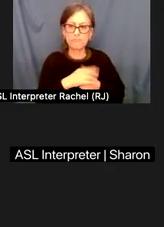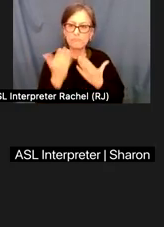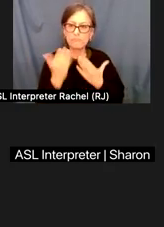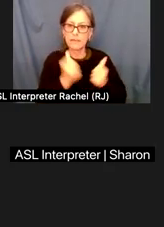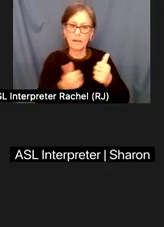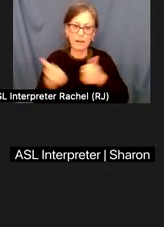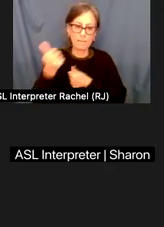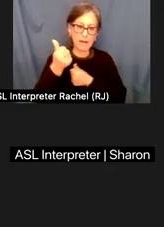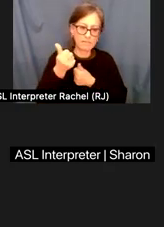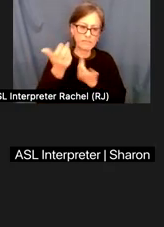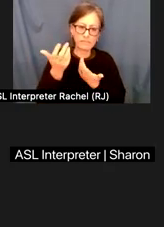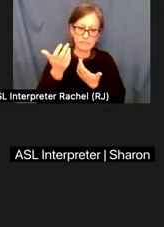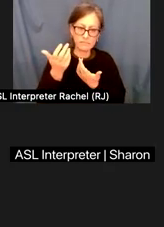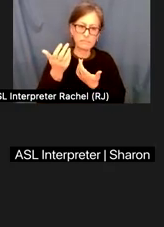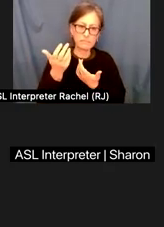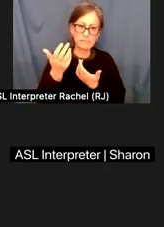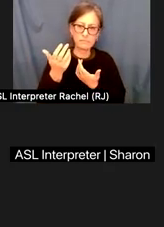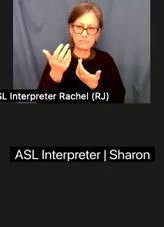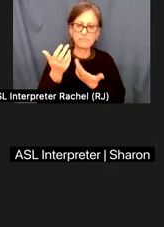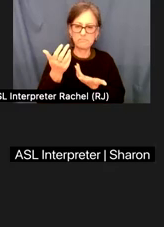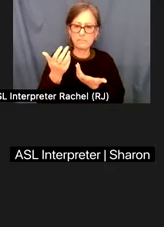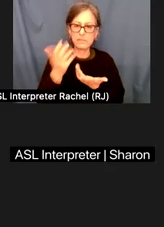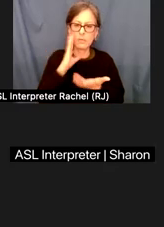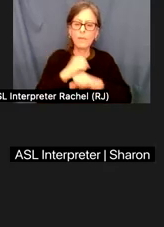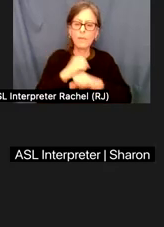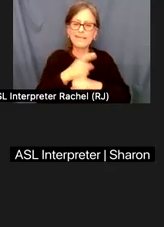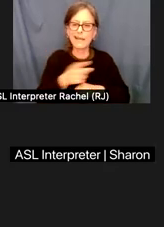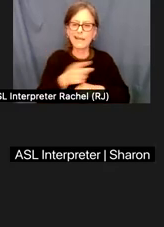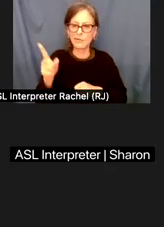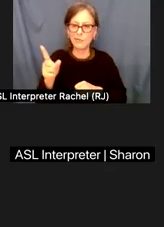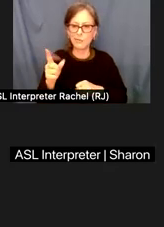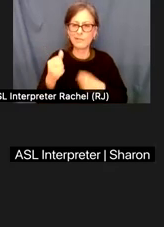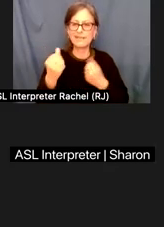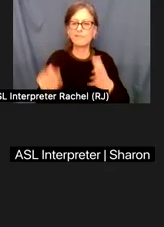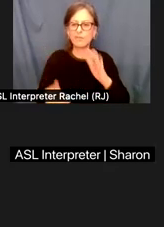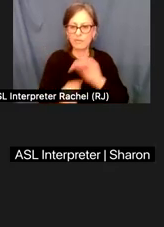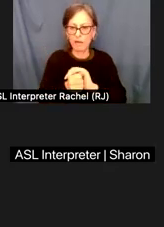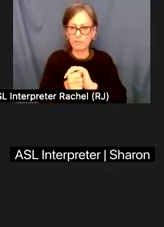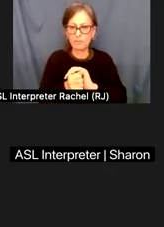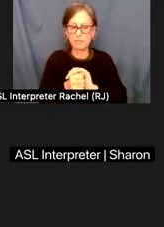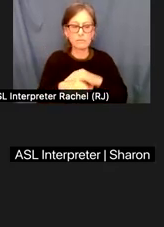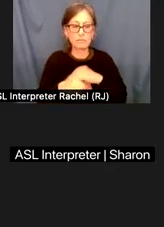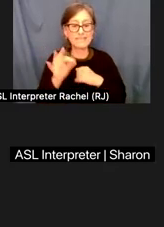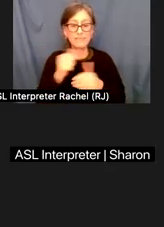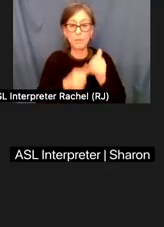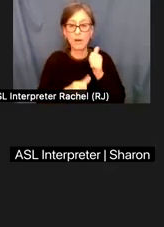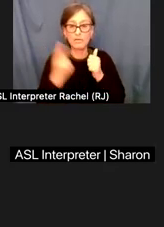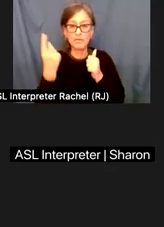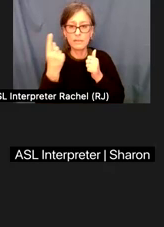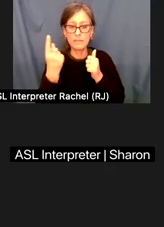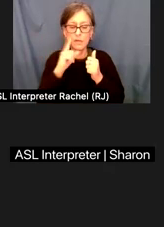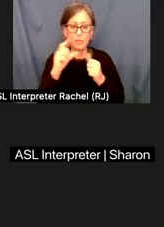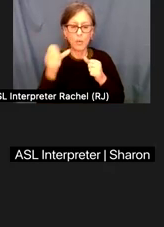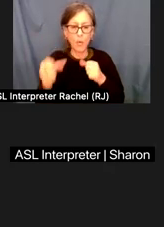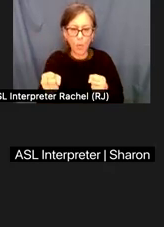above, but from, it's just going to protect you, provide some shelter. And then if you're under something, you're going to hold on to it or